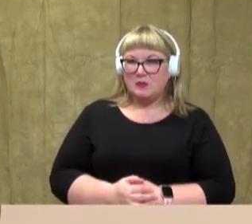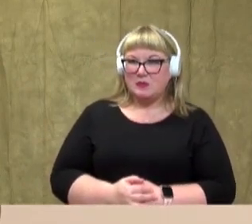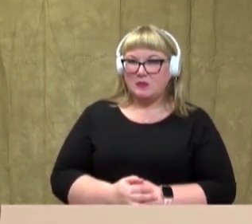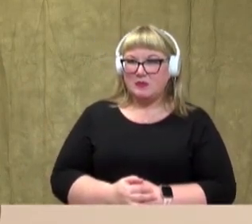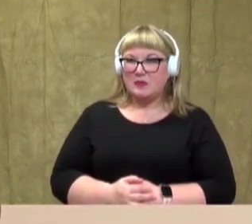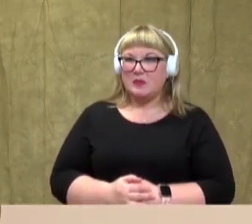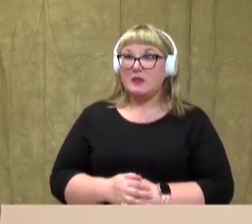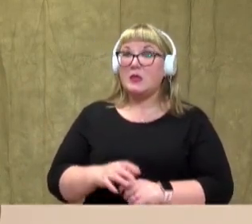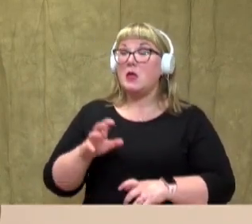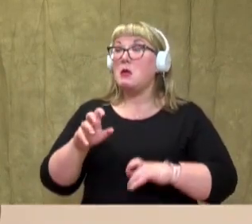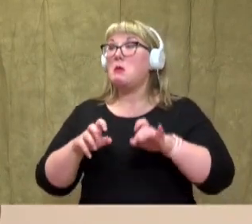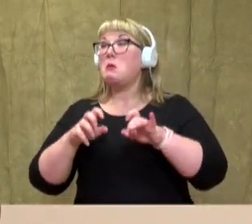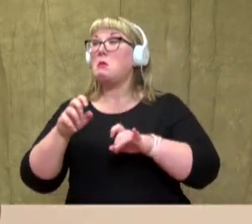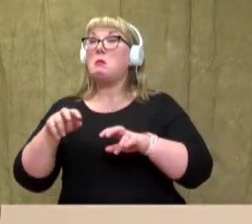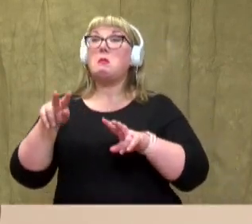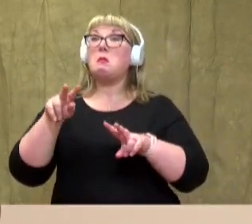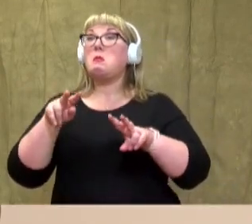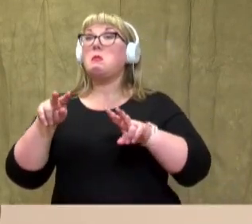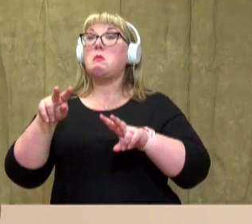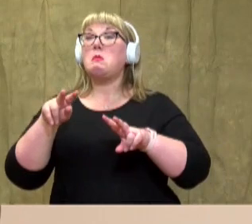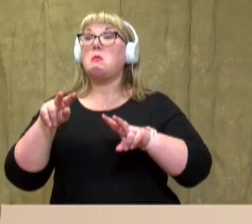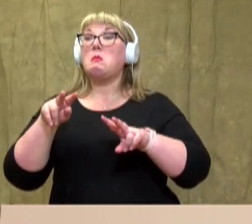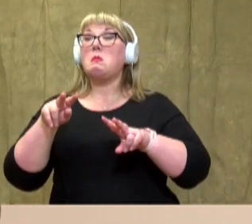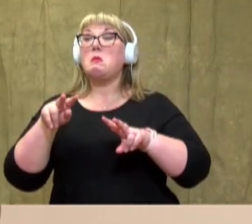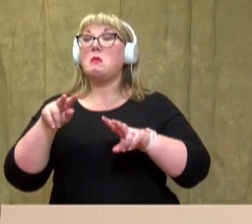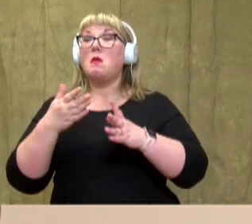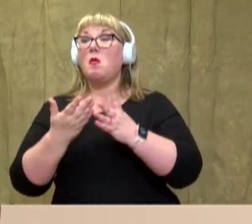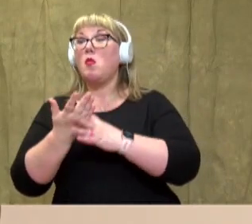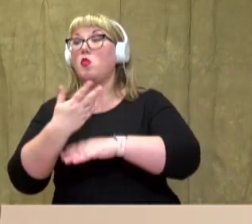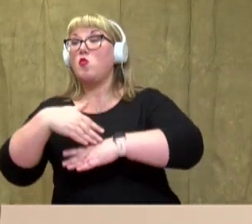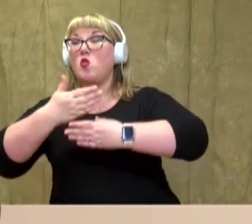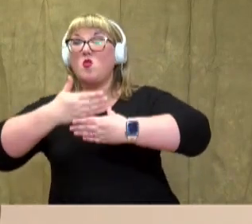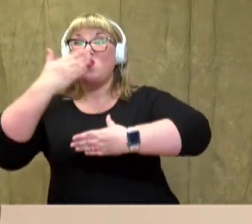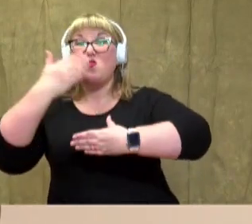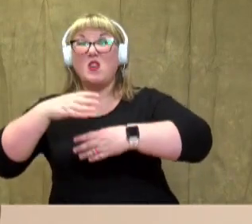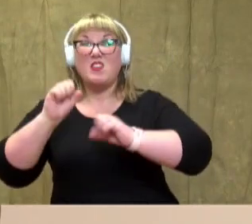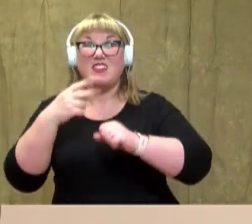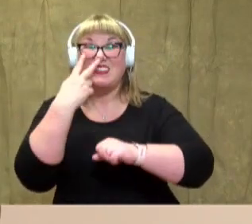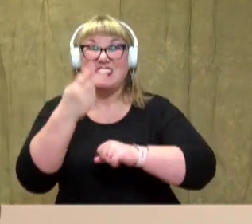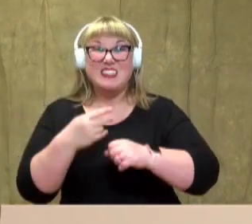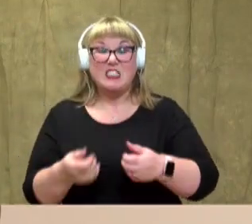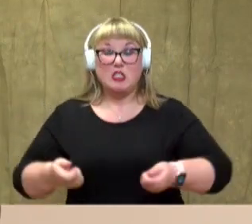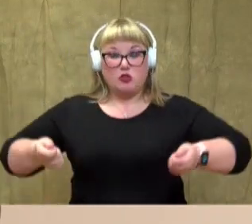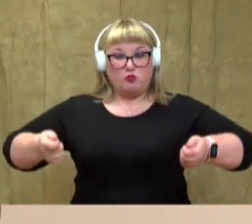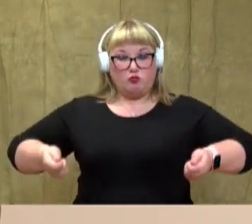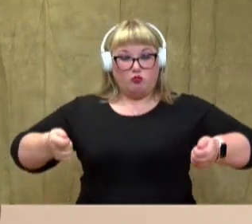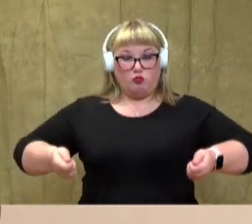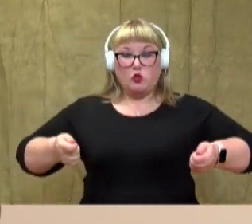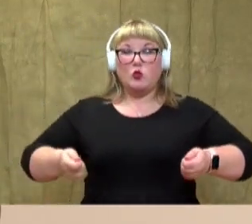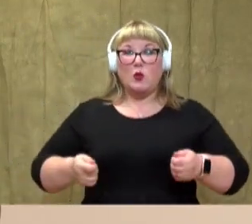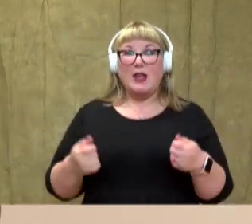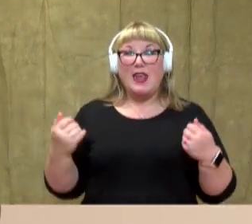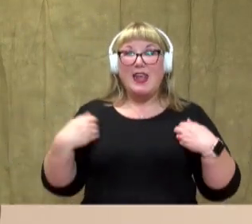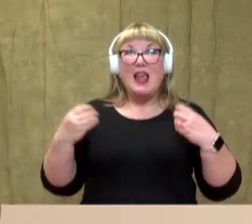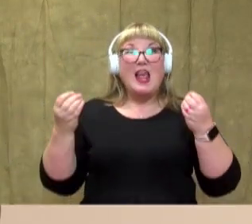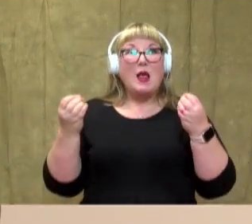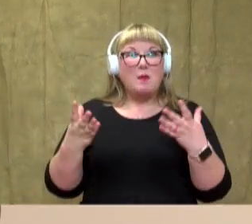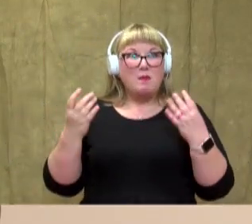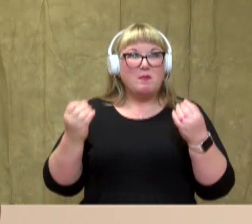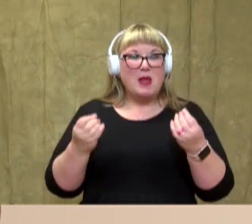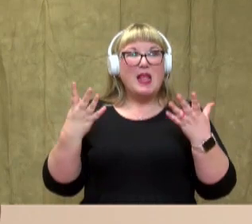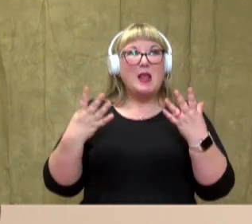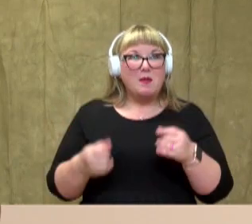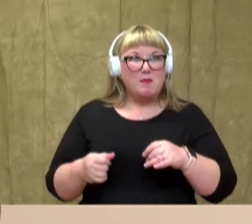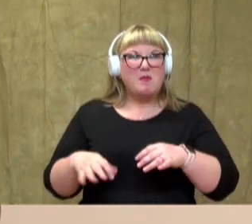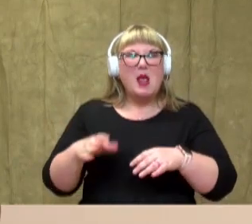He climbed up to get a better look. Through the window, he saw lots of trays filled with little brown